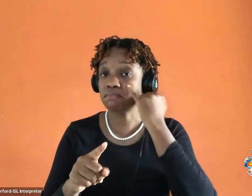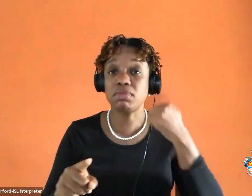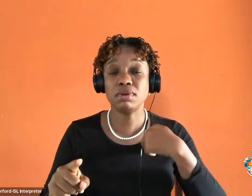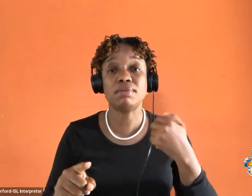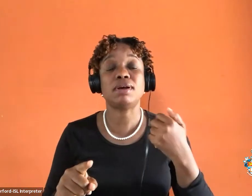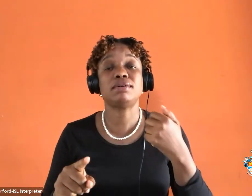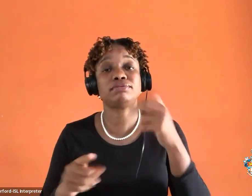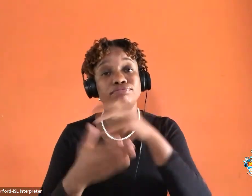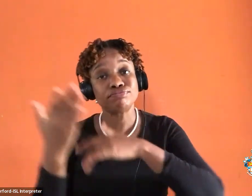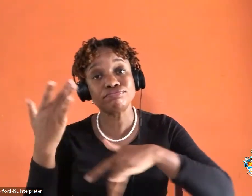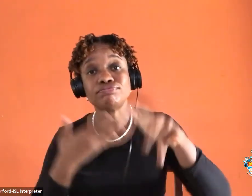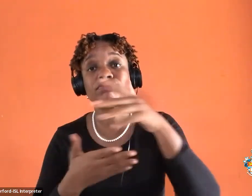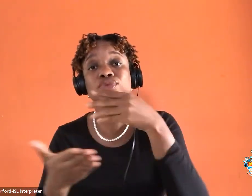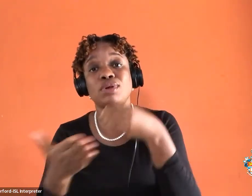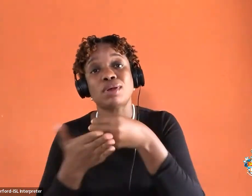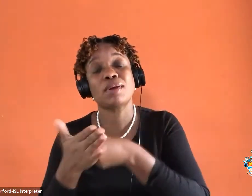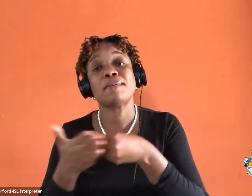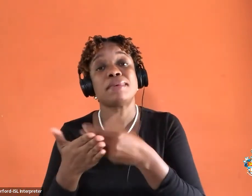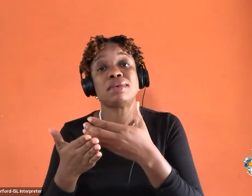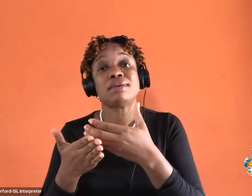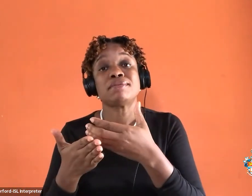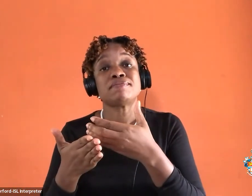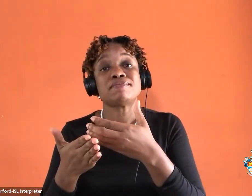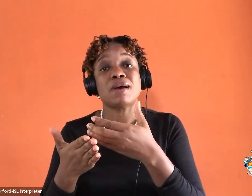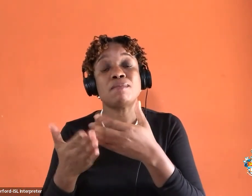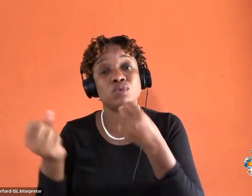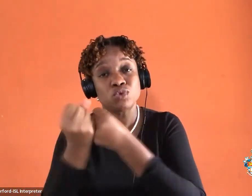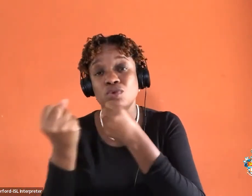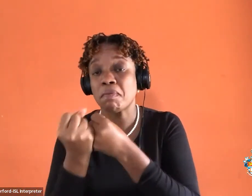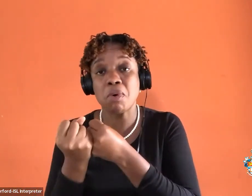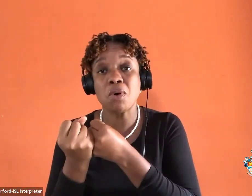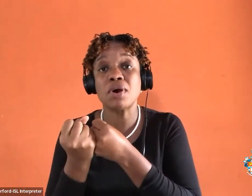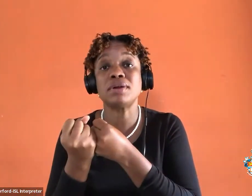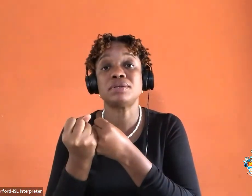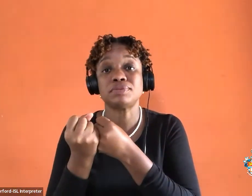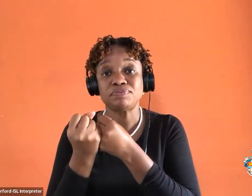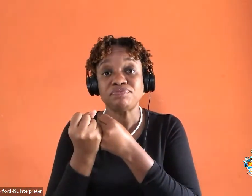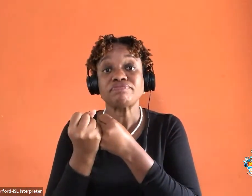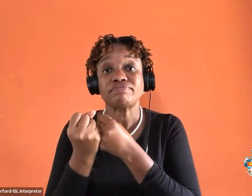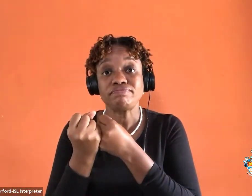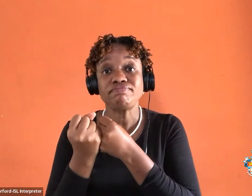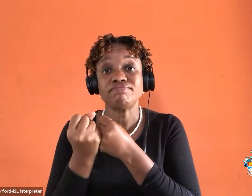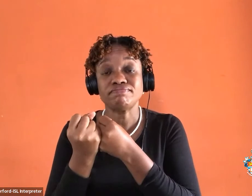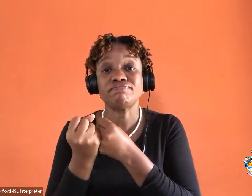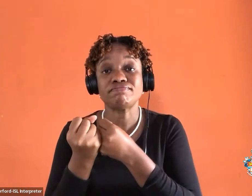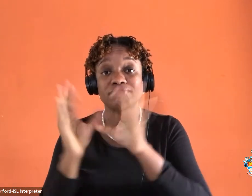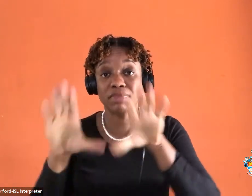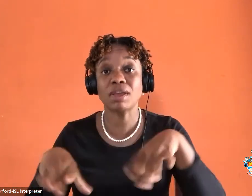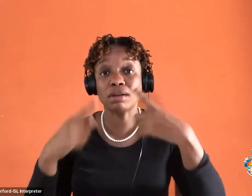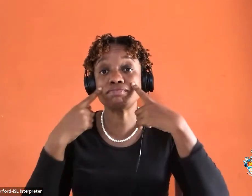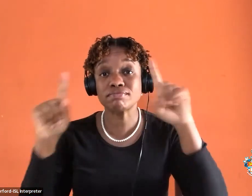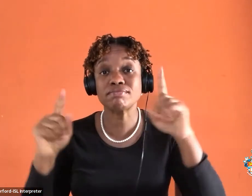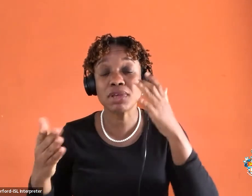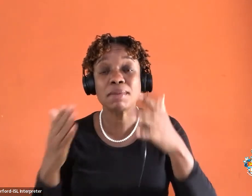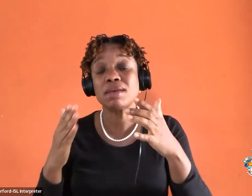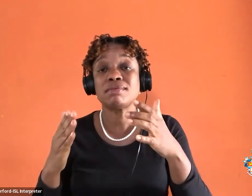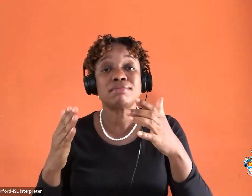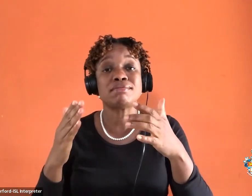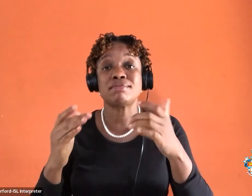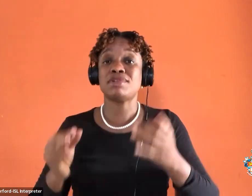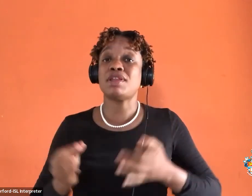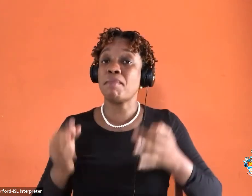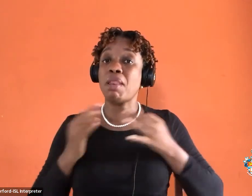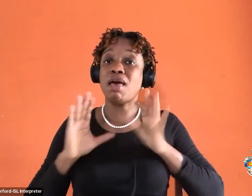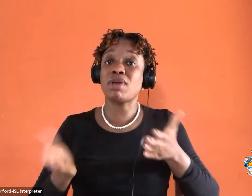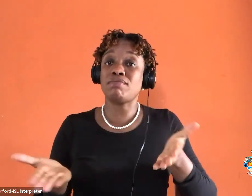wherewithal to survive and to manage the condition, then their quality of life may be better. But based